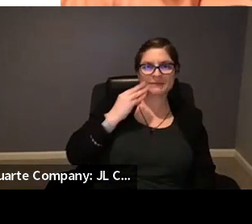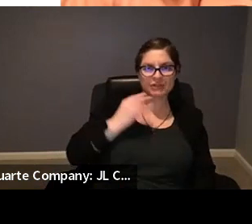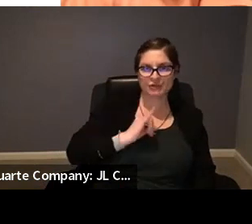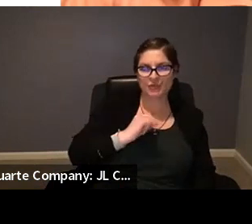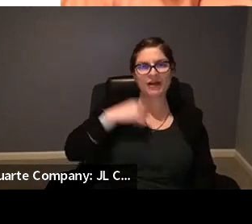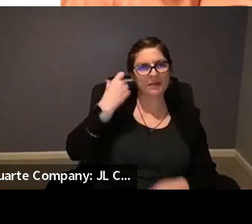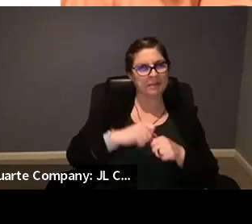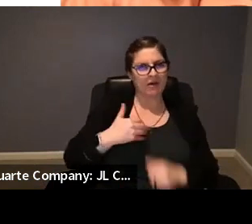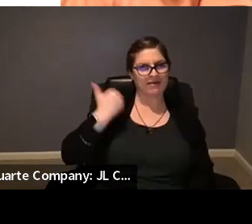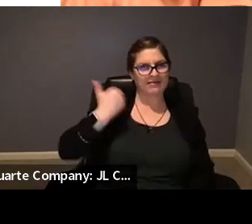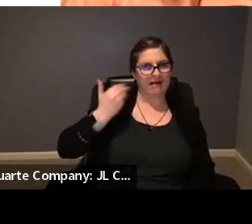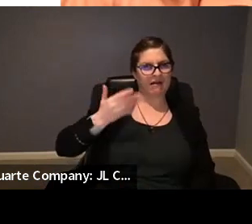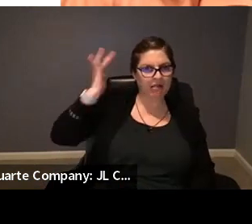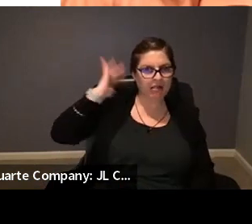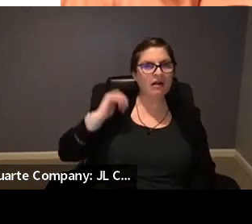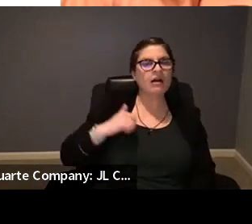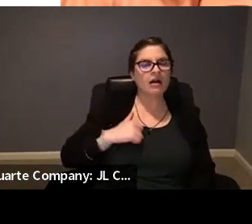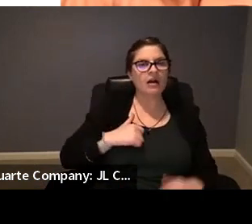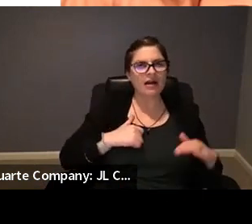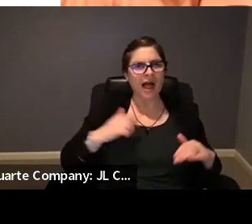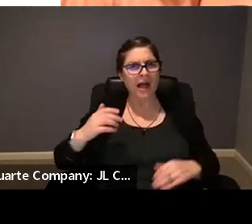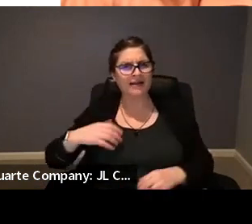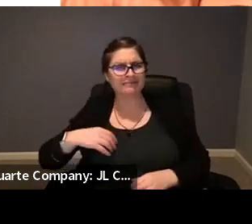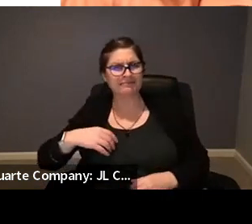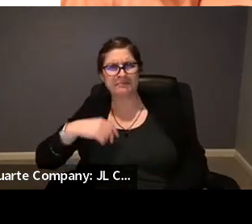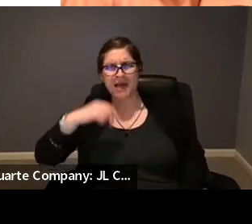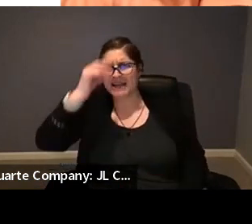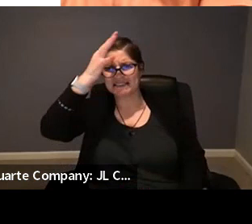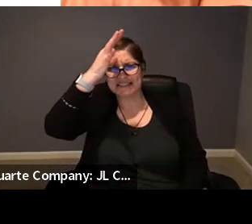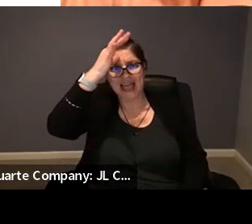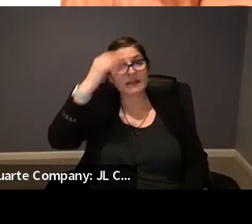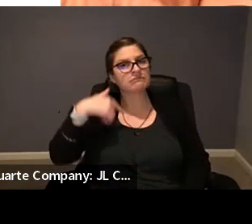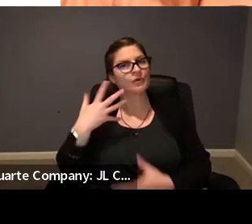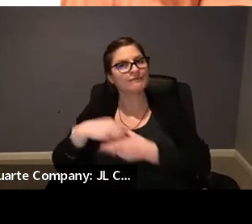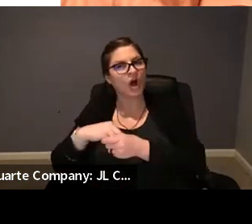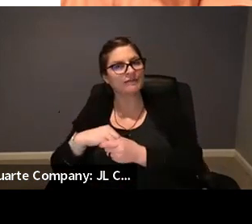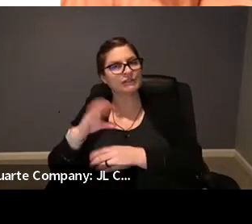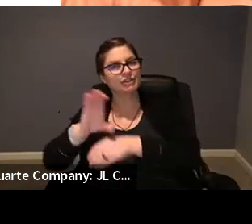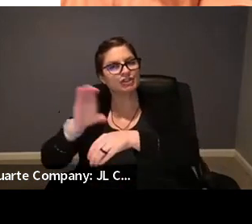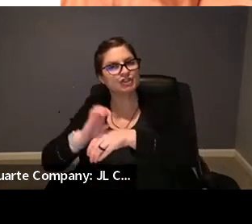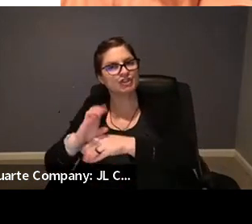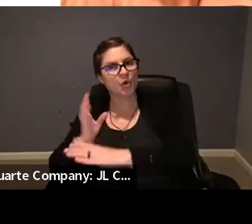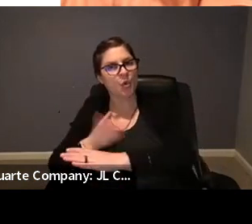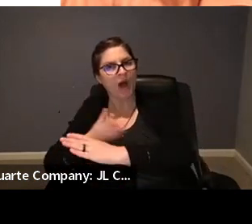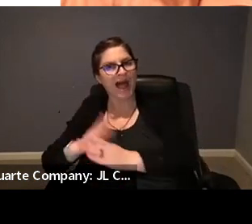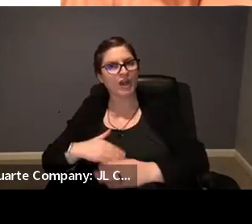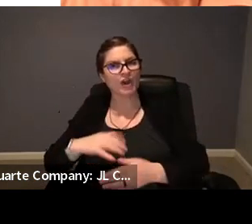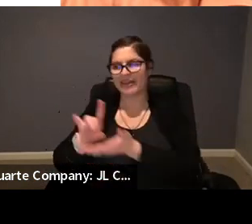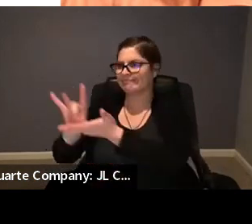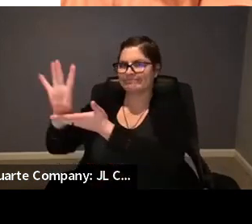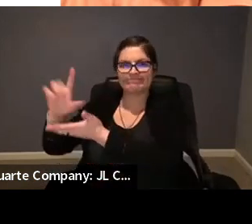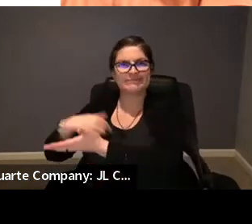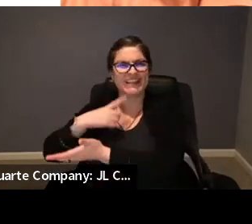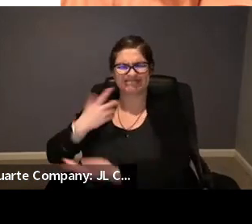a young person and my dad being kicked out of a church choir because they said he couldn't sing because he